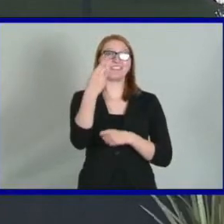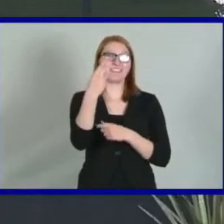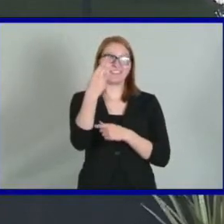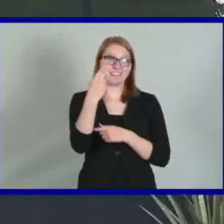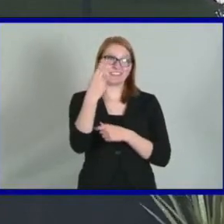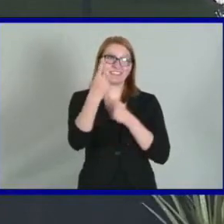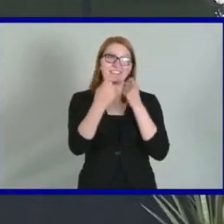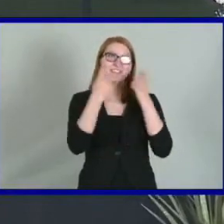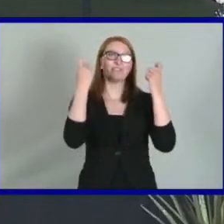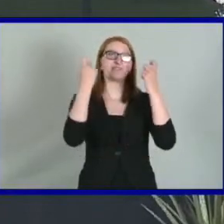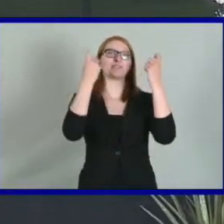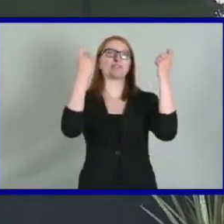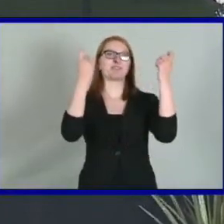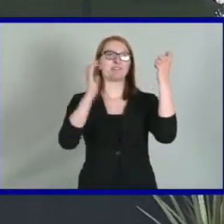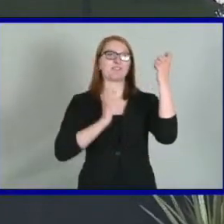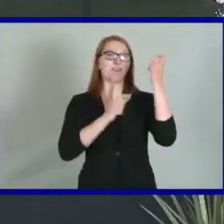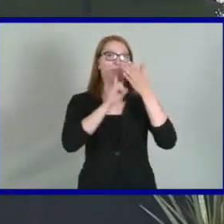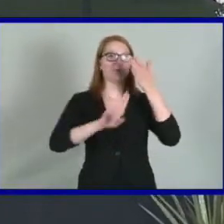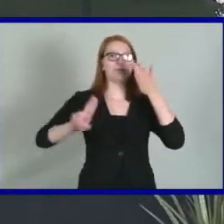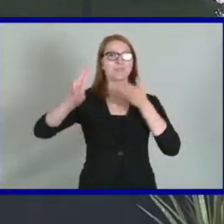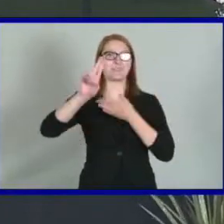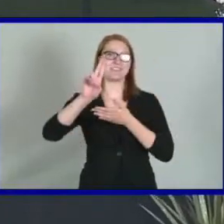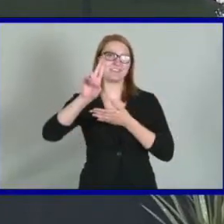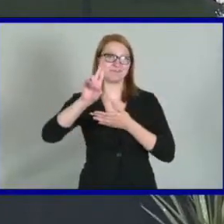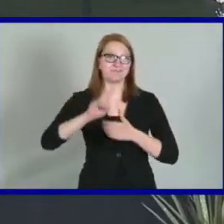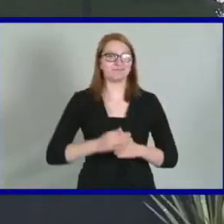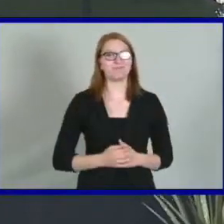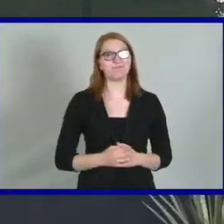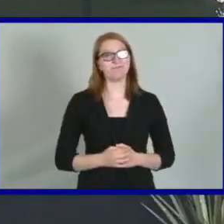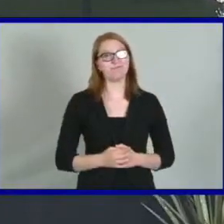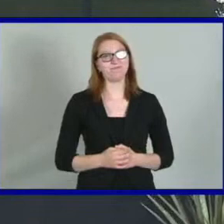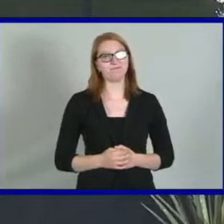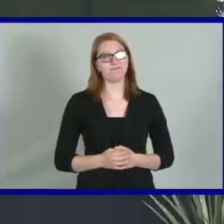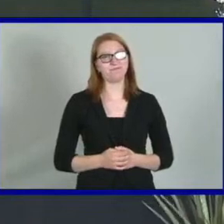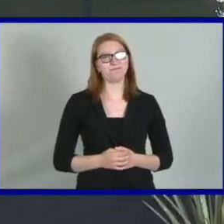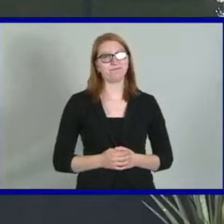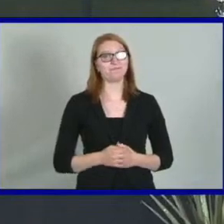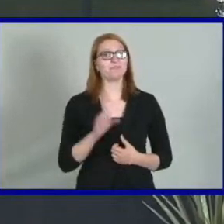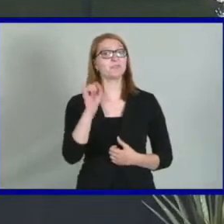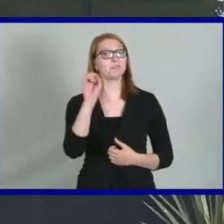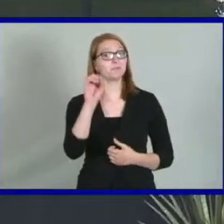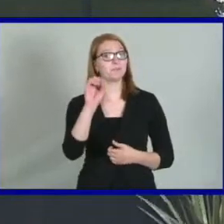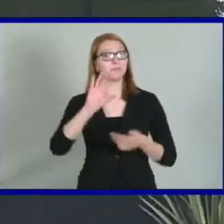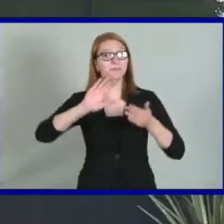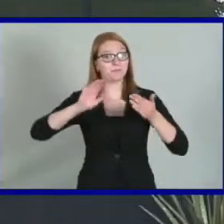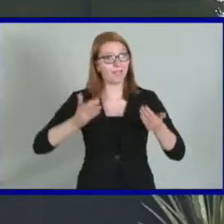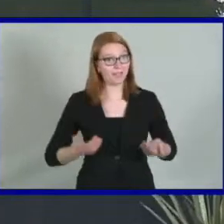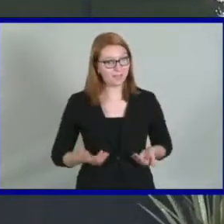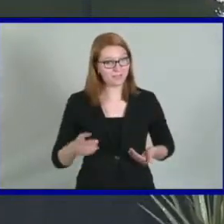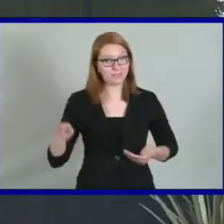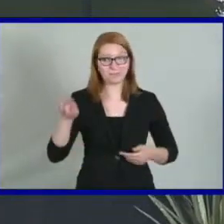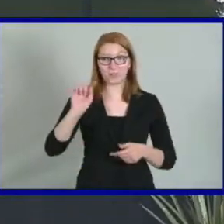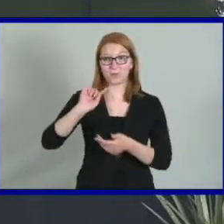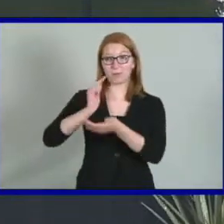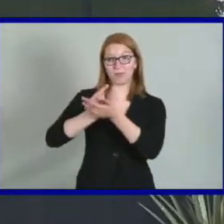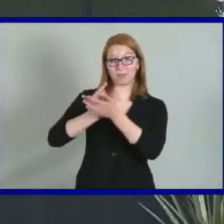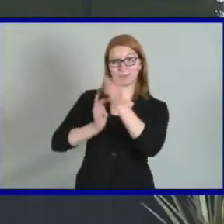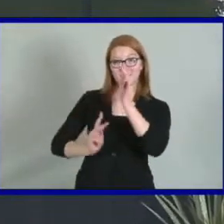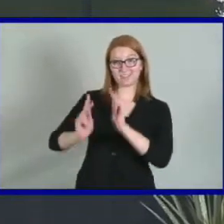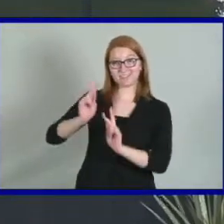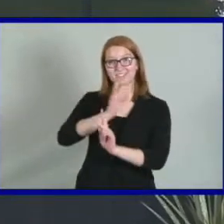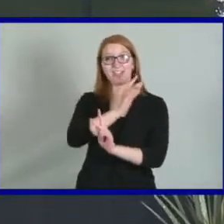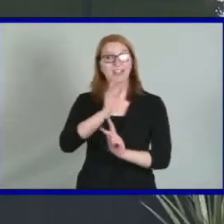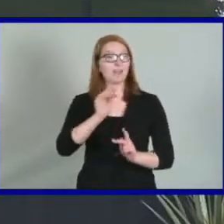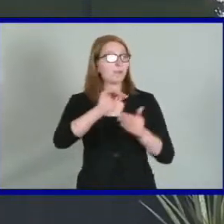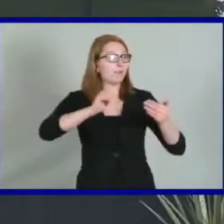the university's 150-year anniversary. So welcome, graduates, and welcome to parents and spouses